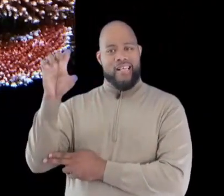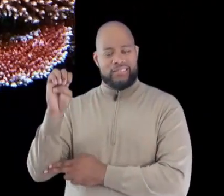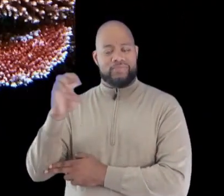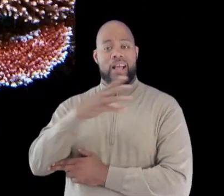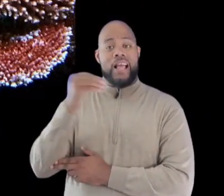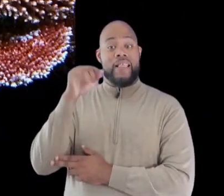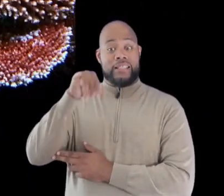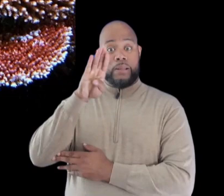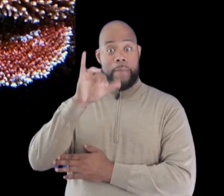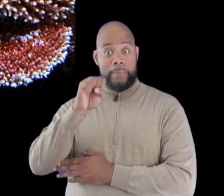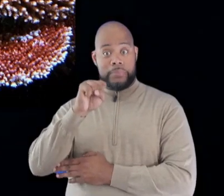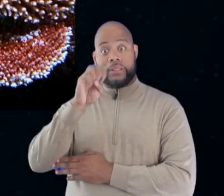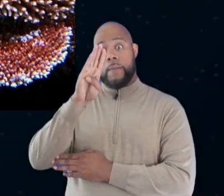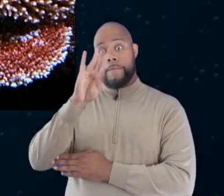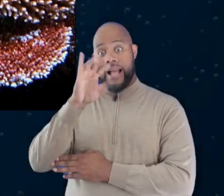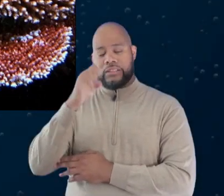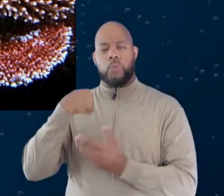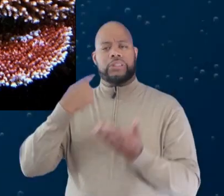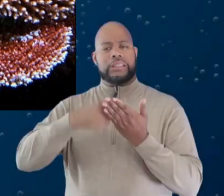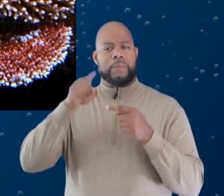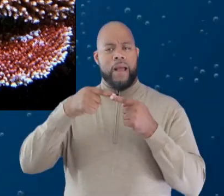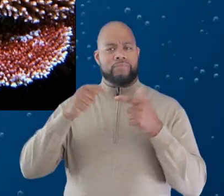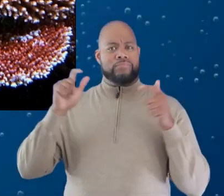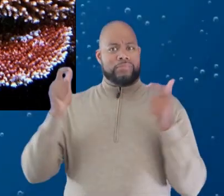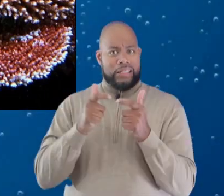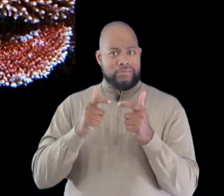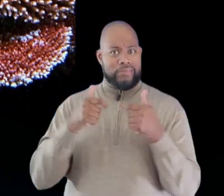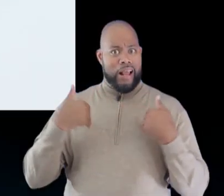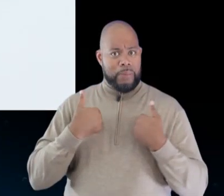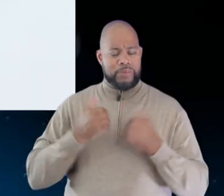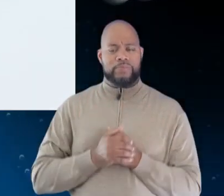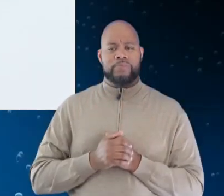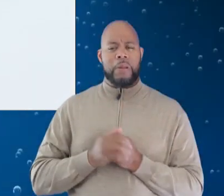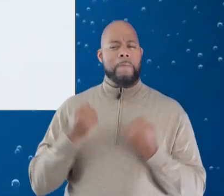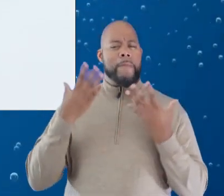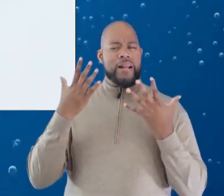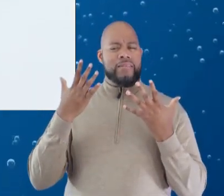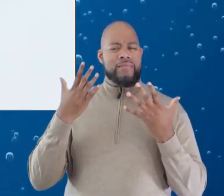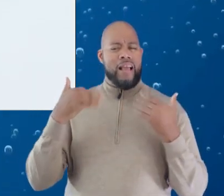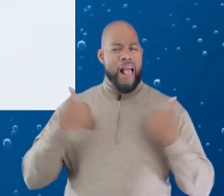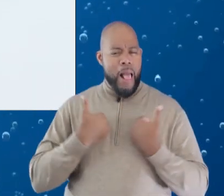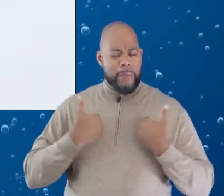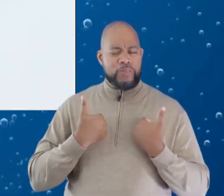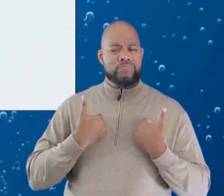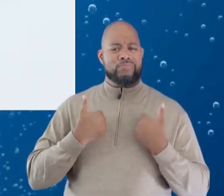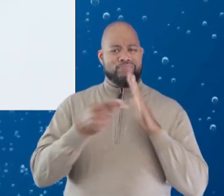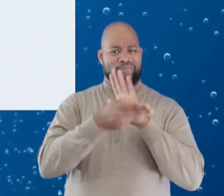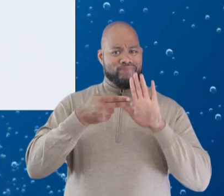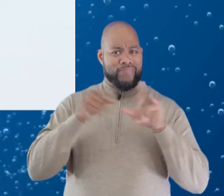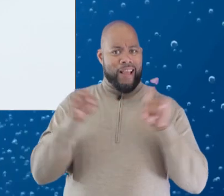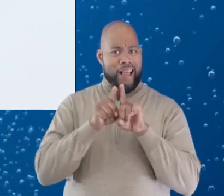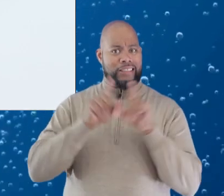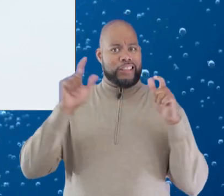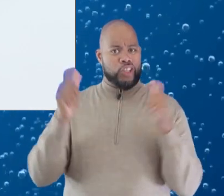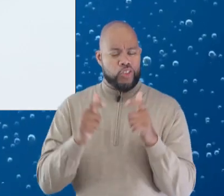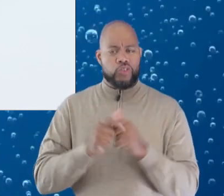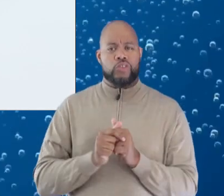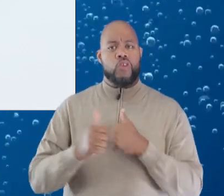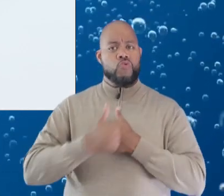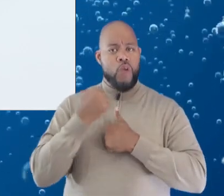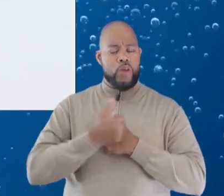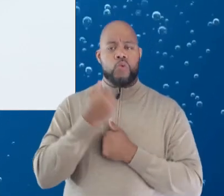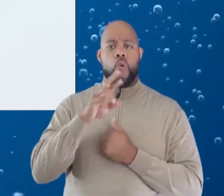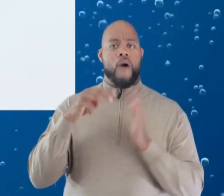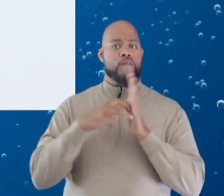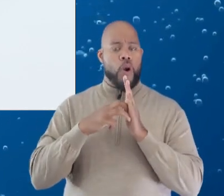I'm Janelle, and in this BIMS Bite, I want to talk about endangered species. Numerous marine organisms are classified as endangered,